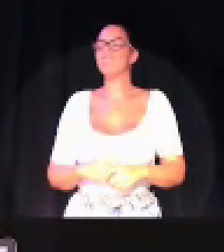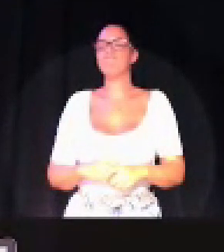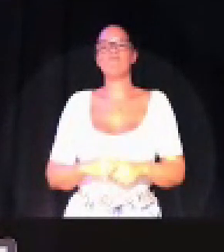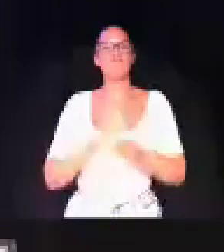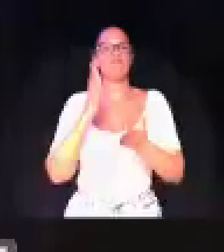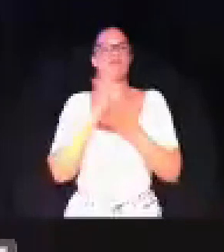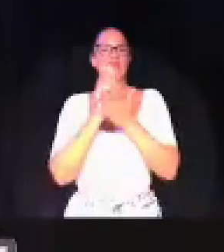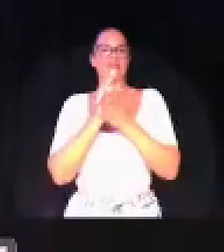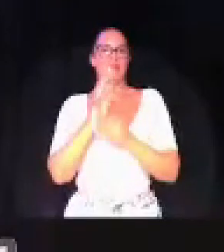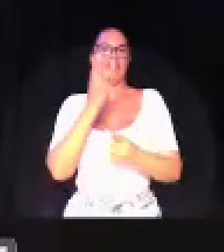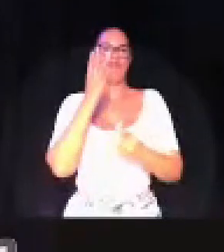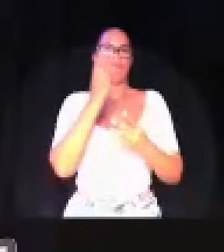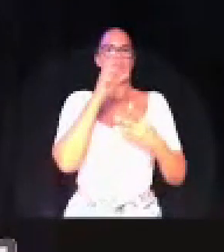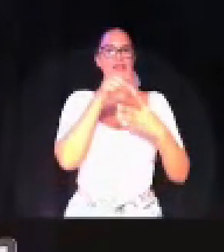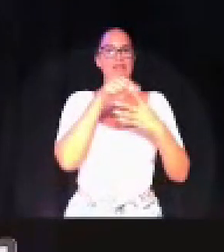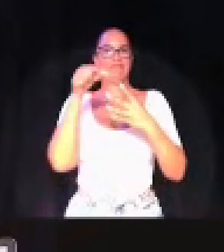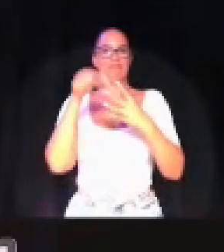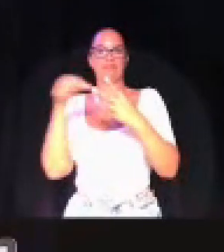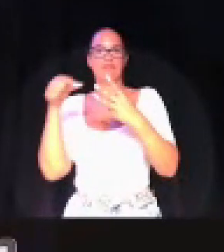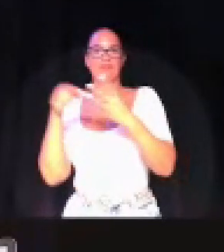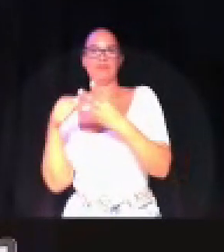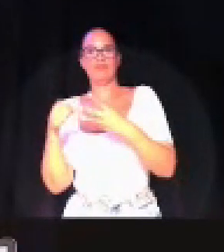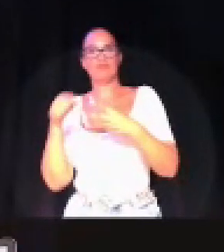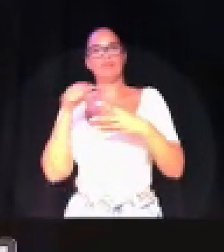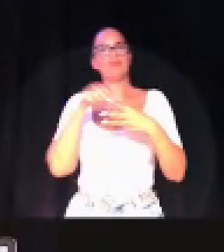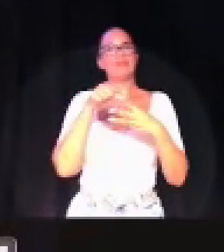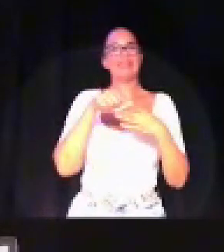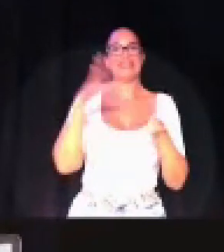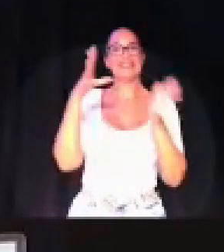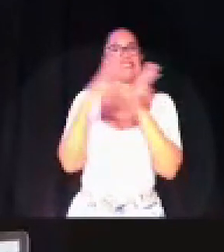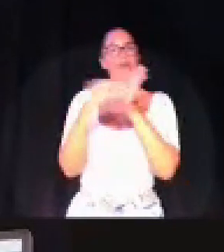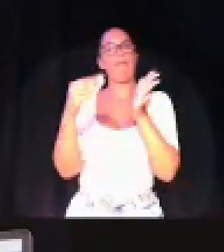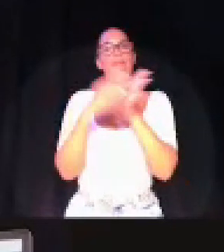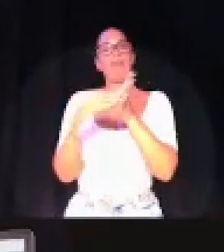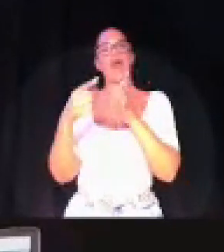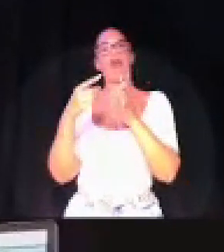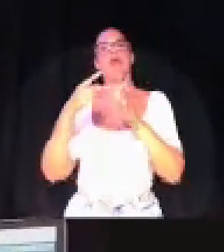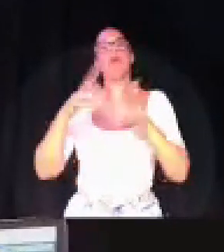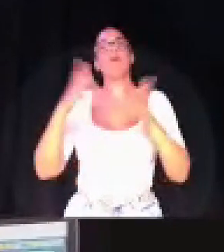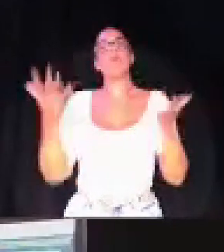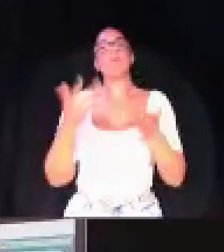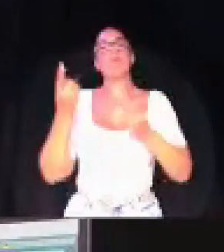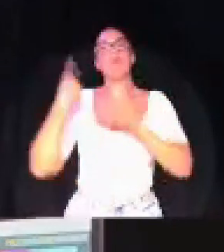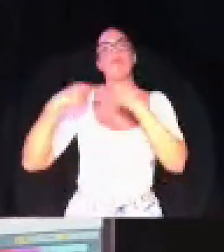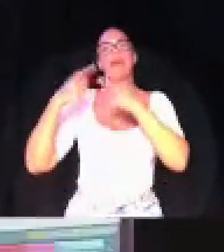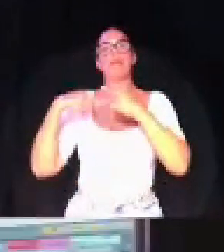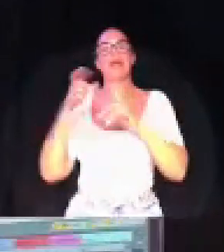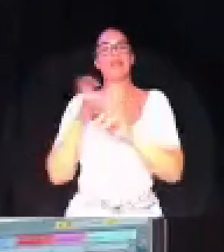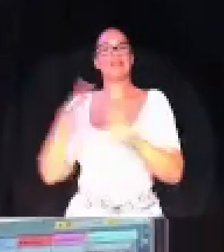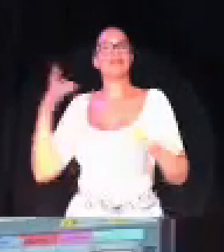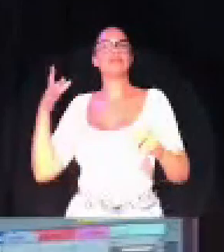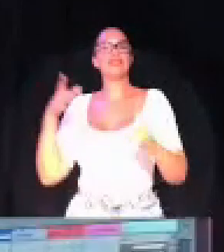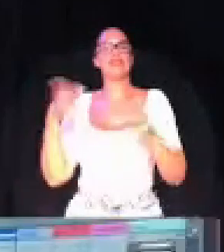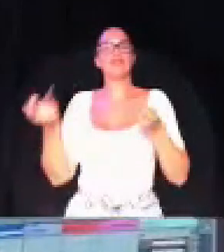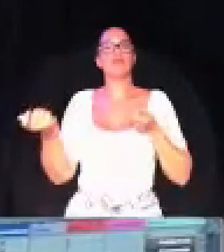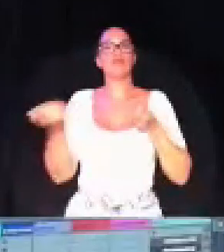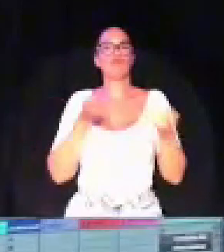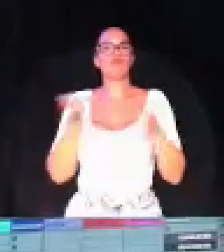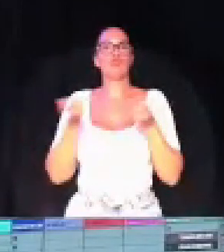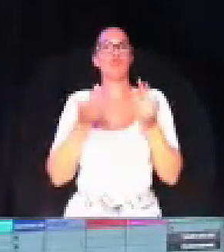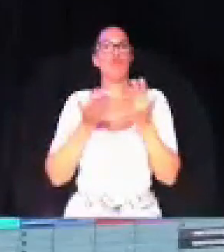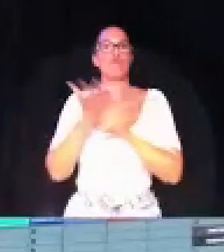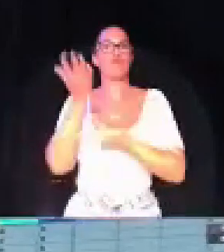elements. So there was lots of samplers that the playback speed and playback direction is being controlled by the